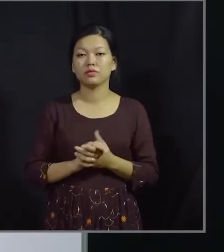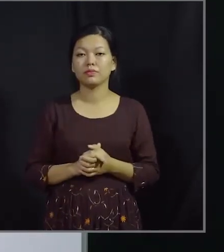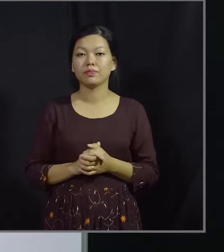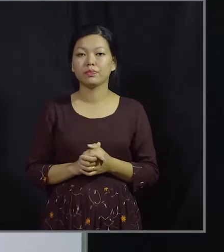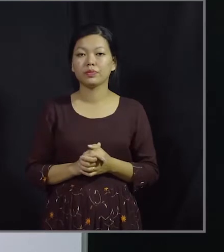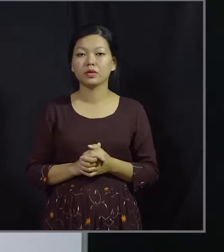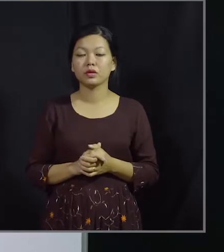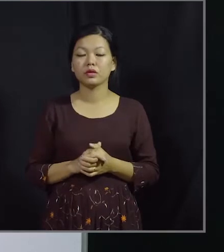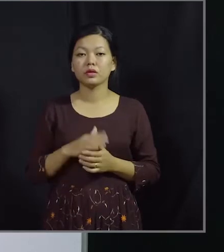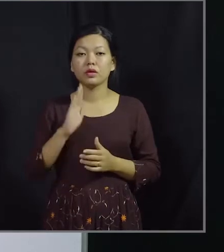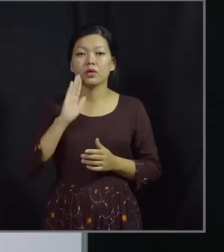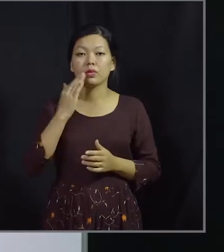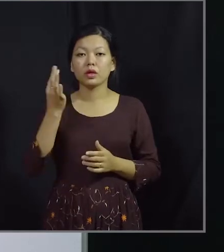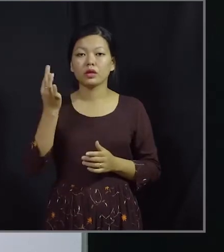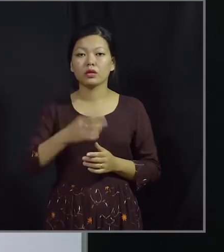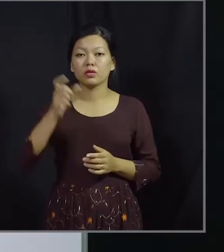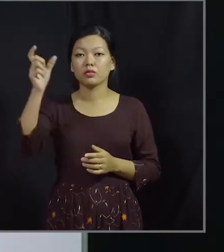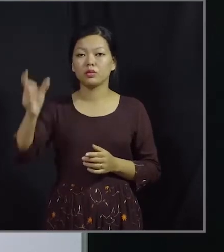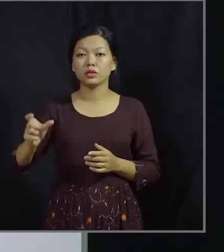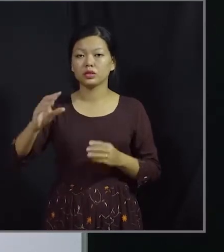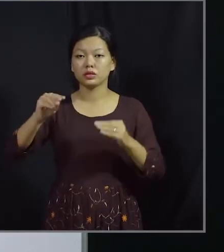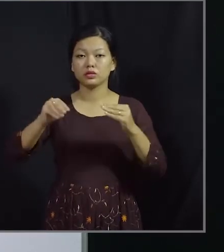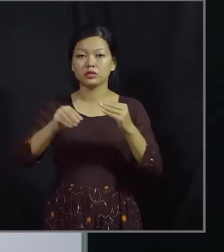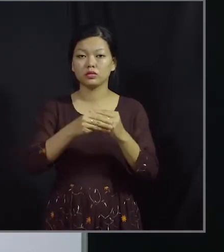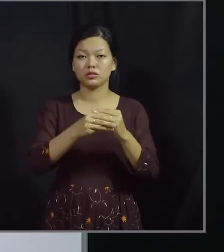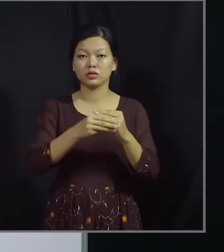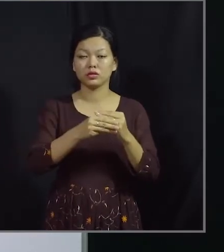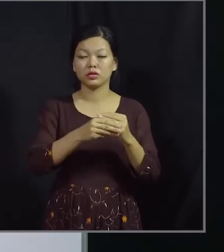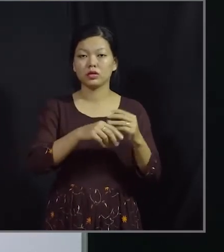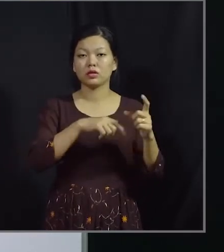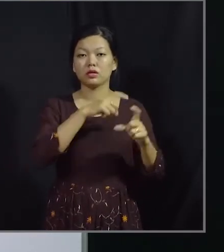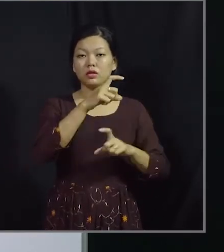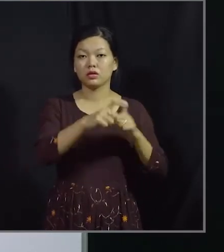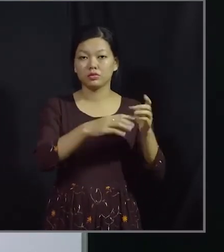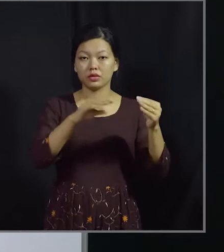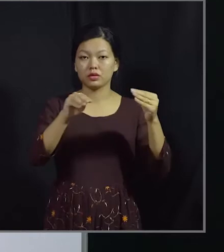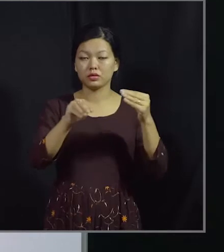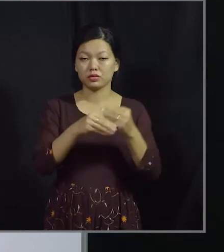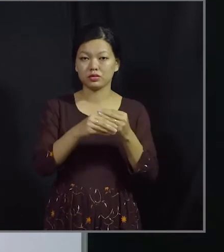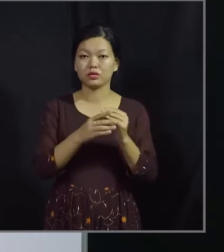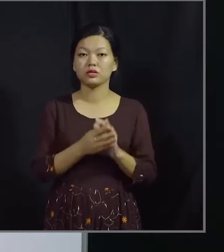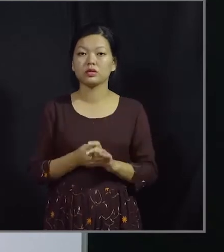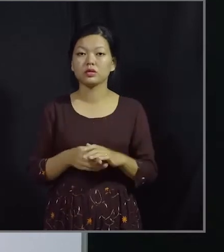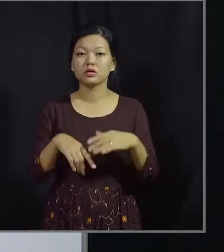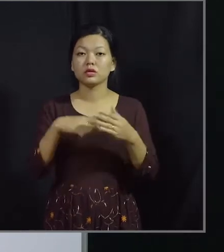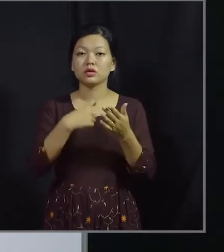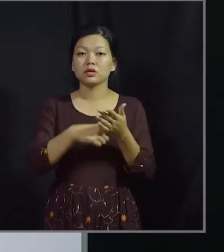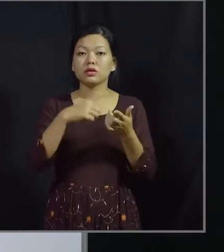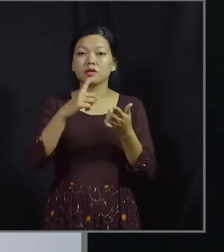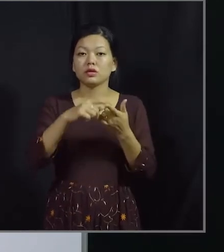of the incoming partner, that is new partner, the reconstitution takes place. Because when the partner